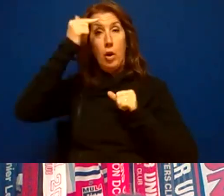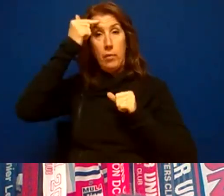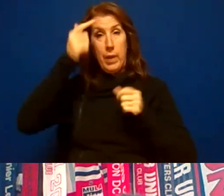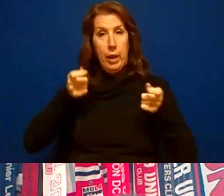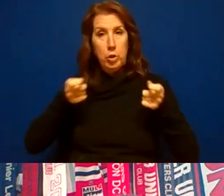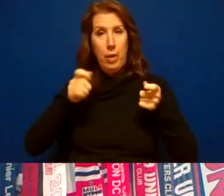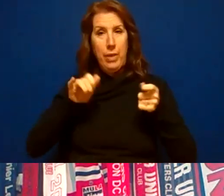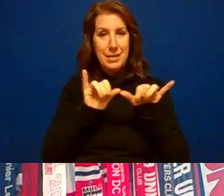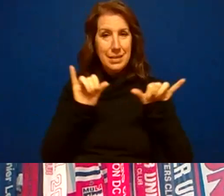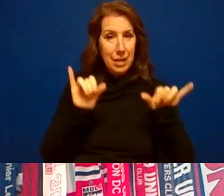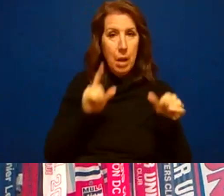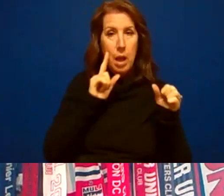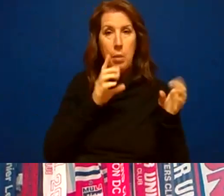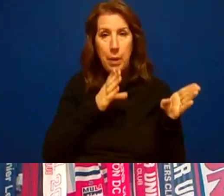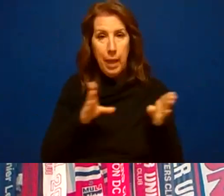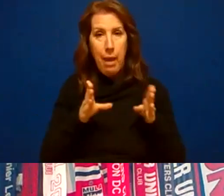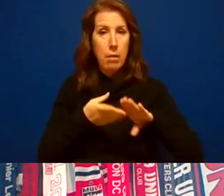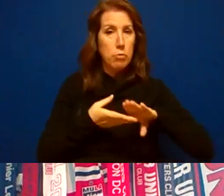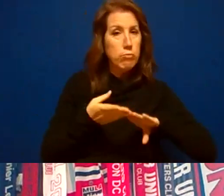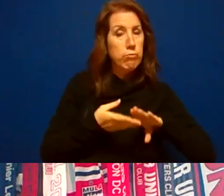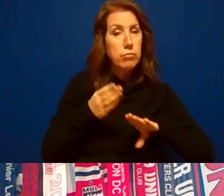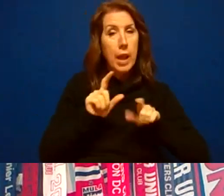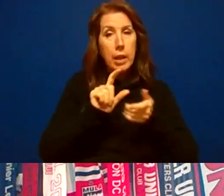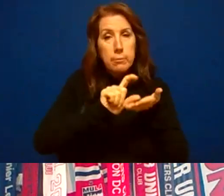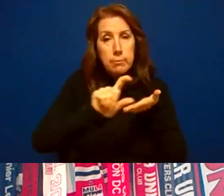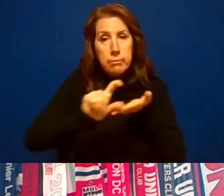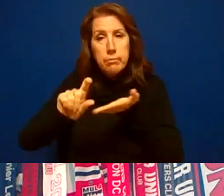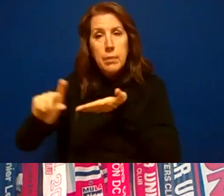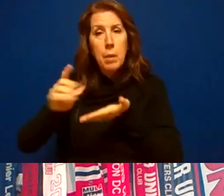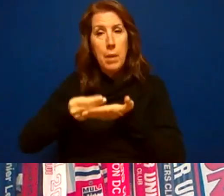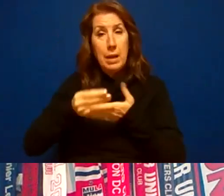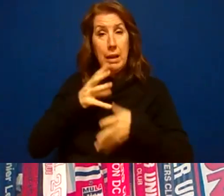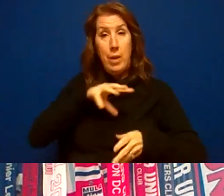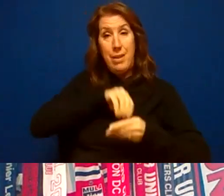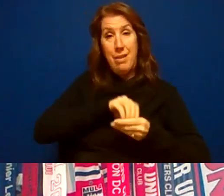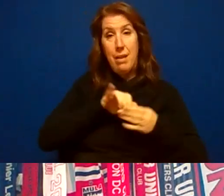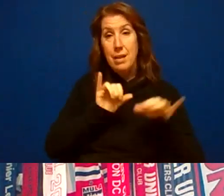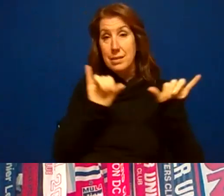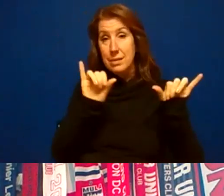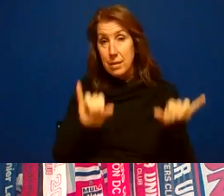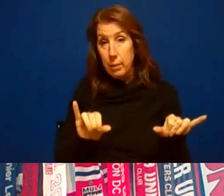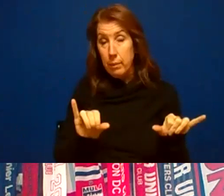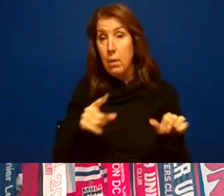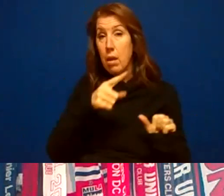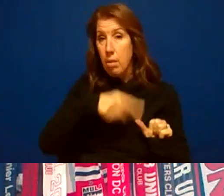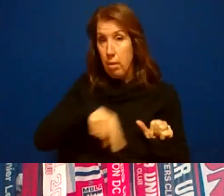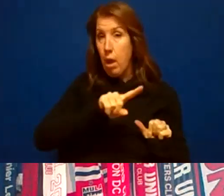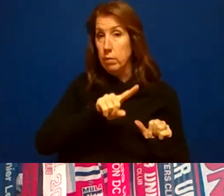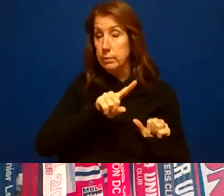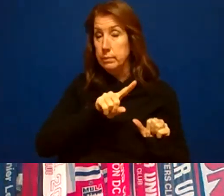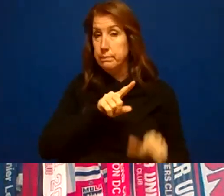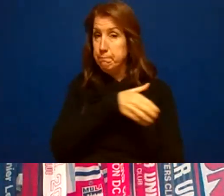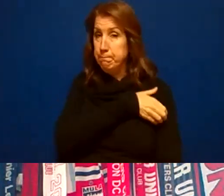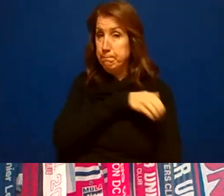and administer and allocate funds within that system can, do things to